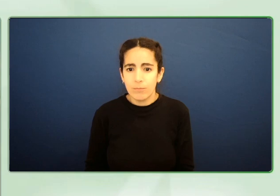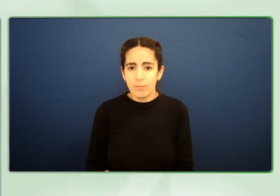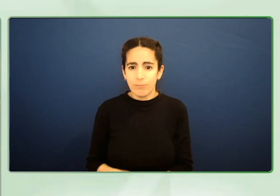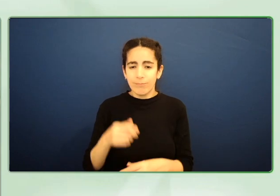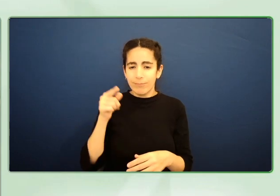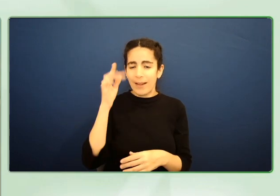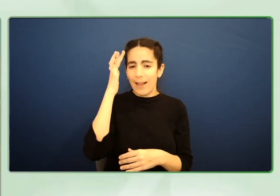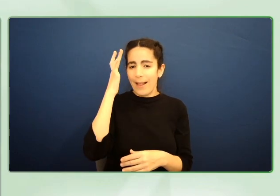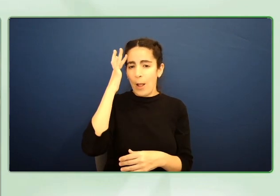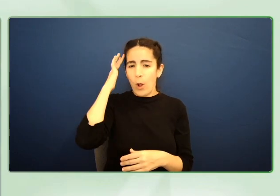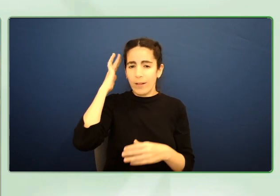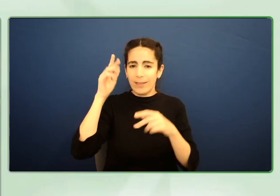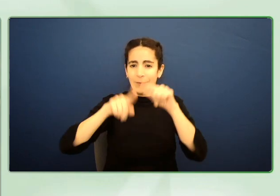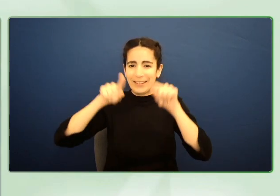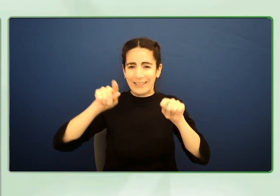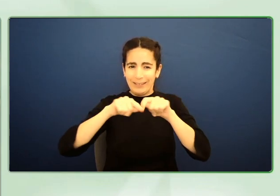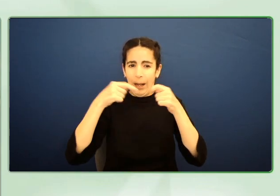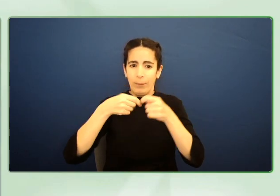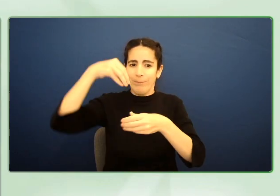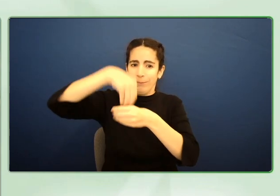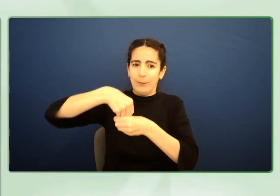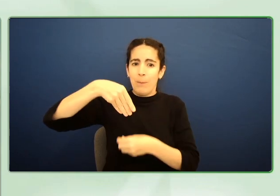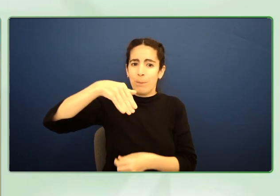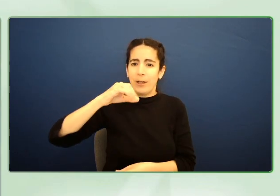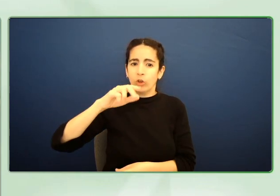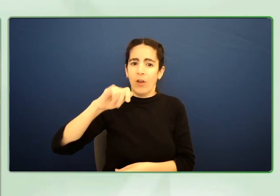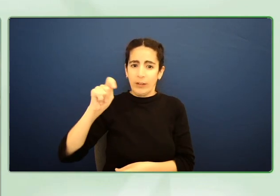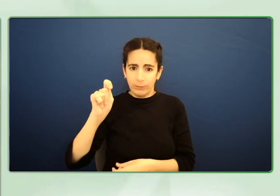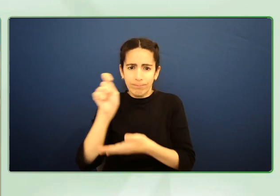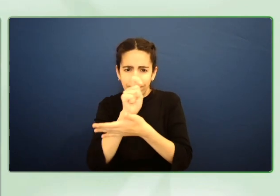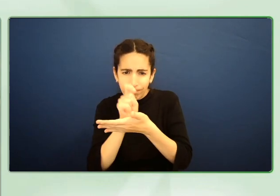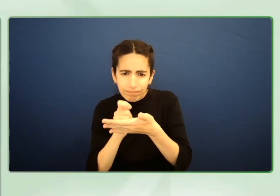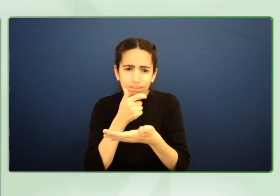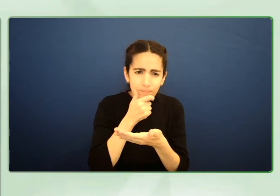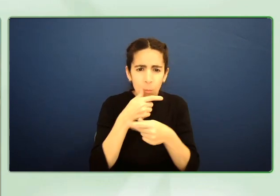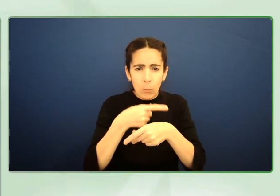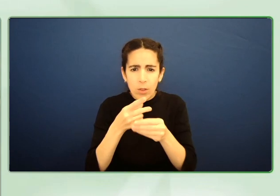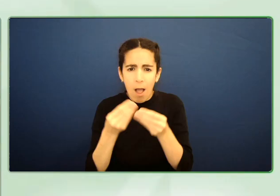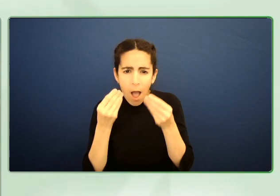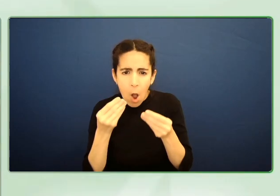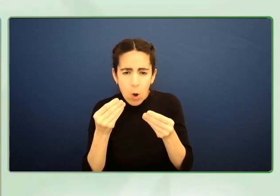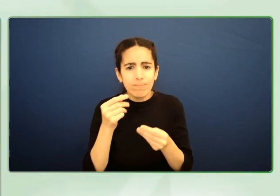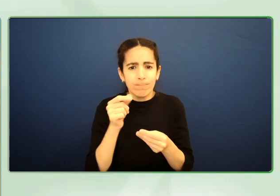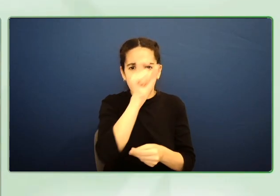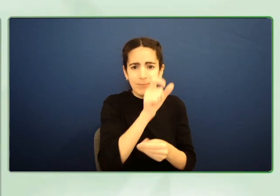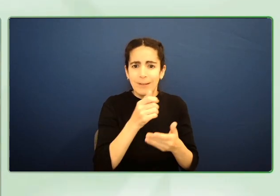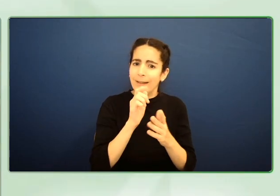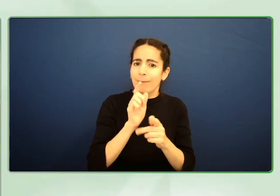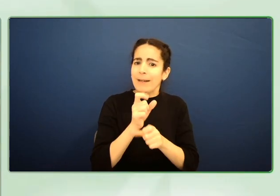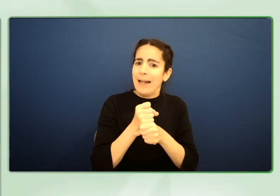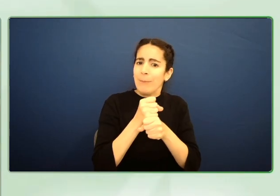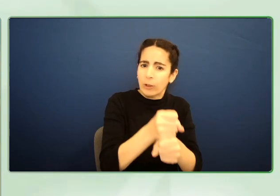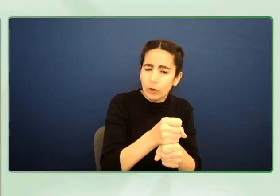driving, and building tools. I've just got to say this as well. If yours could be some of the first apps that have time management settings built into